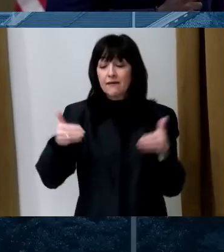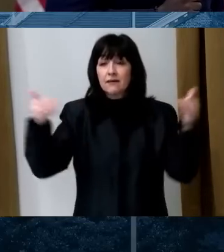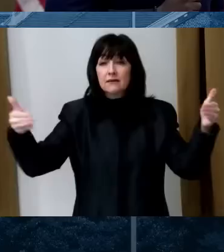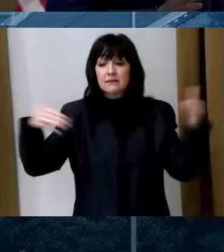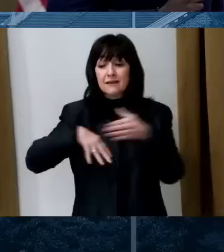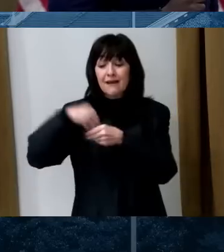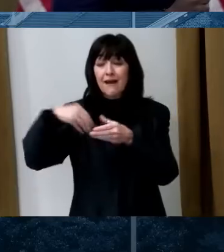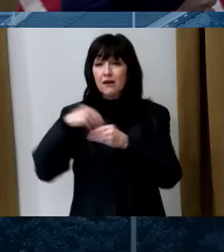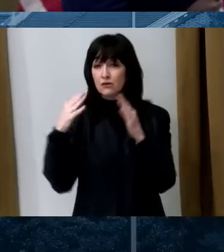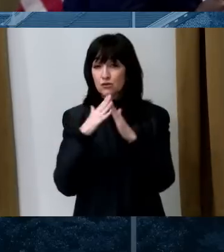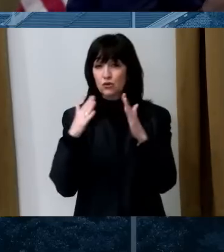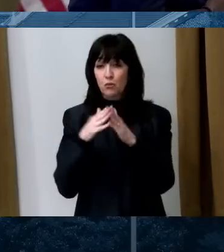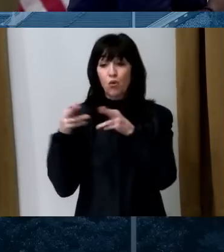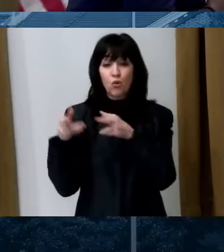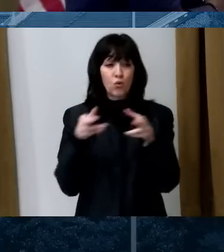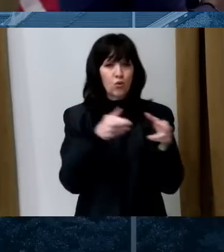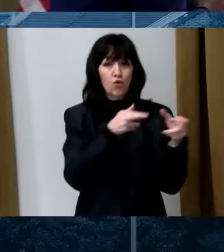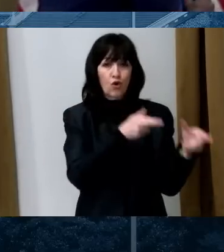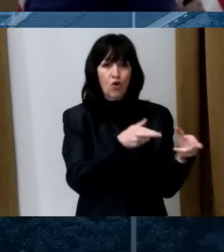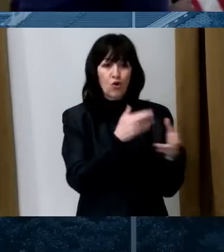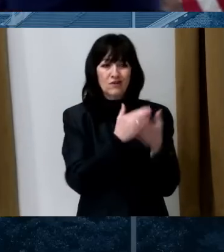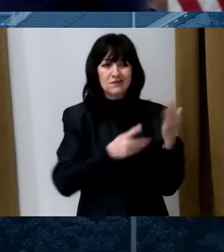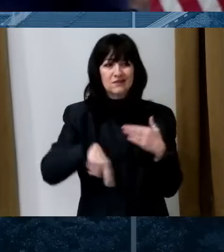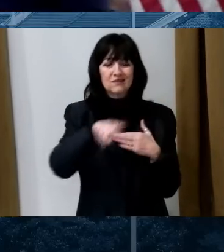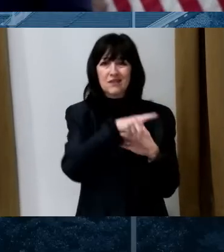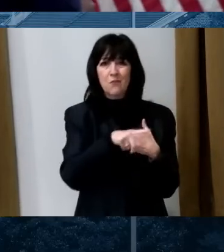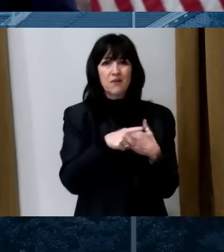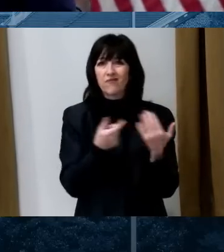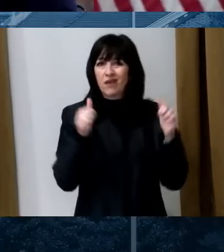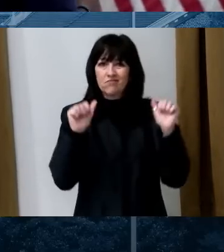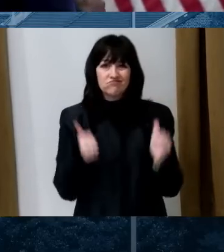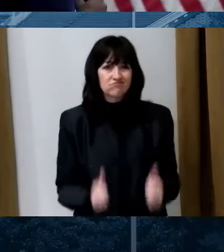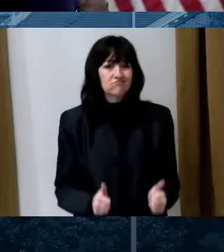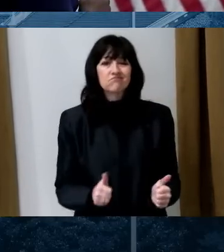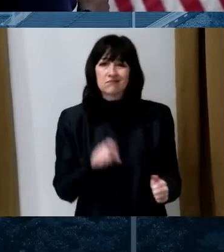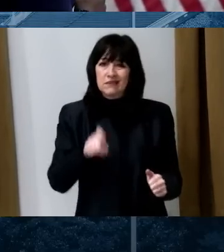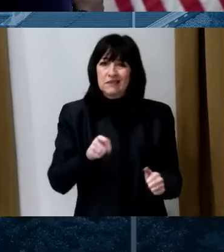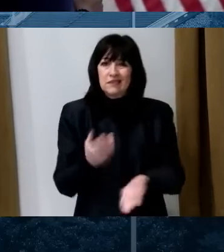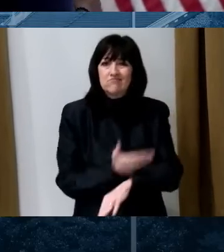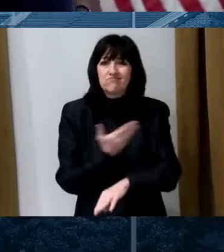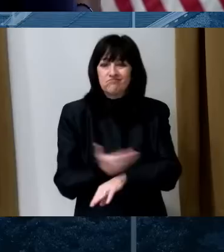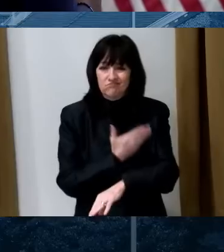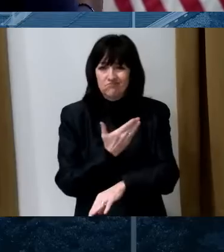address some of our highest need roads in our state.